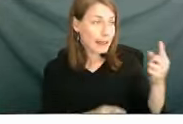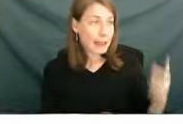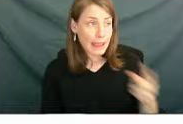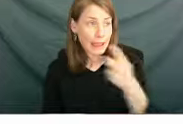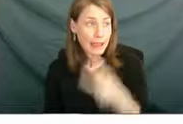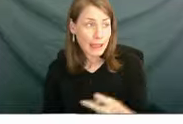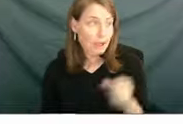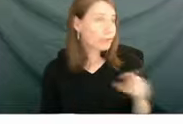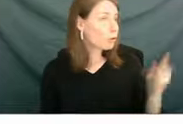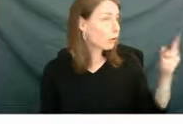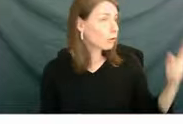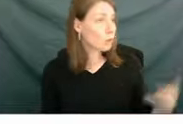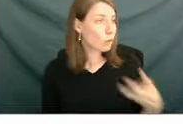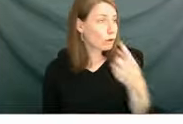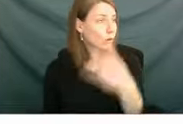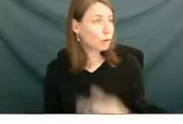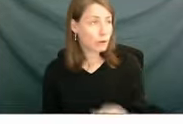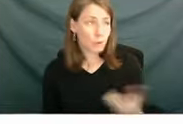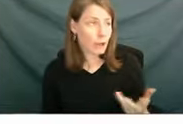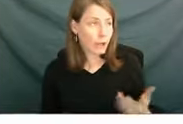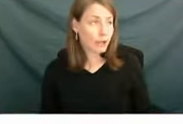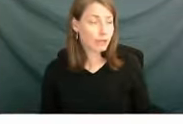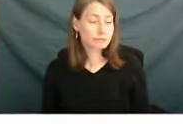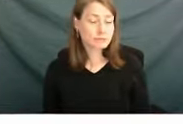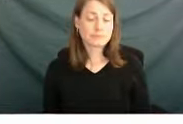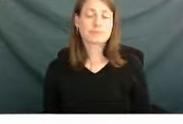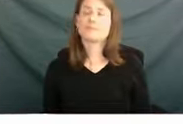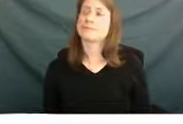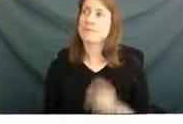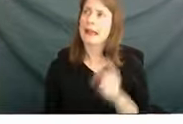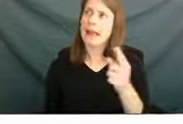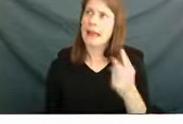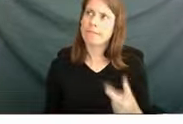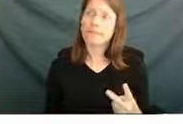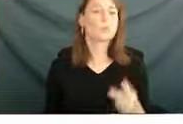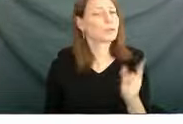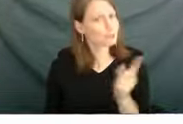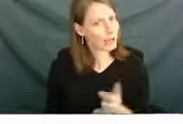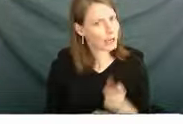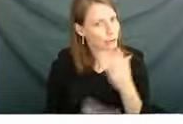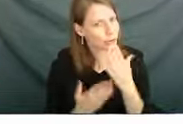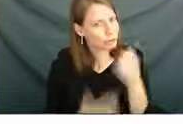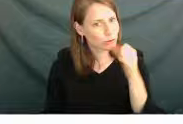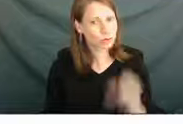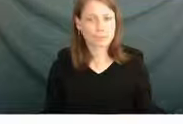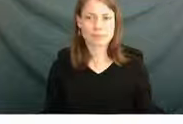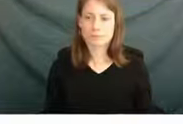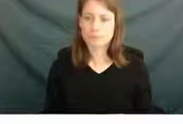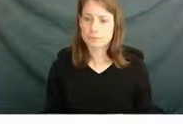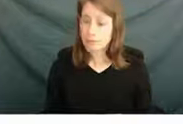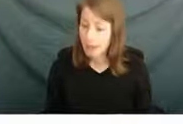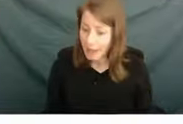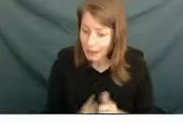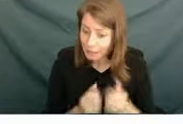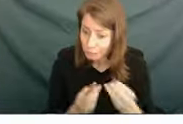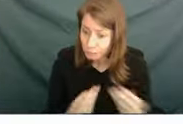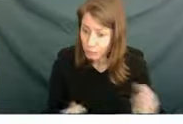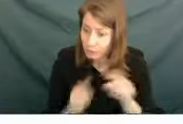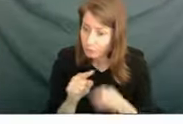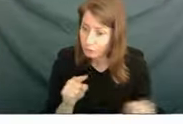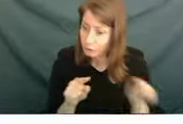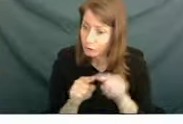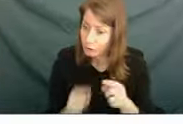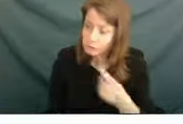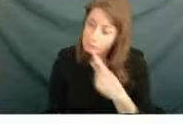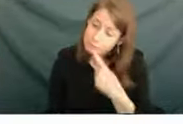Halve it, good girl. Hang on a second. How did you work out the circles? What did you do, Nikisha? Because I did 4 and 4